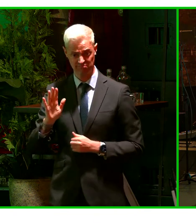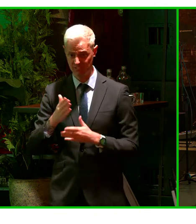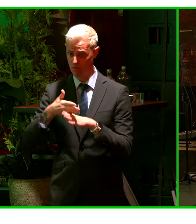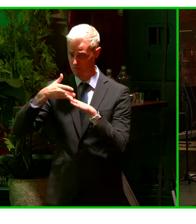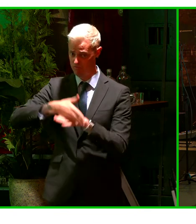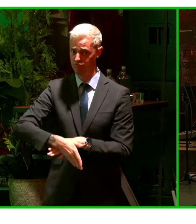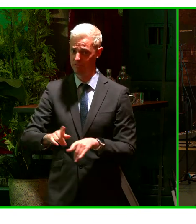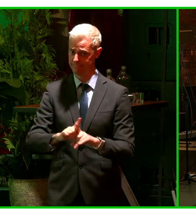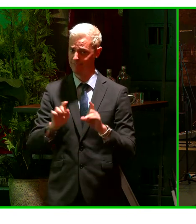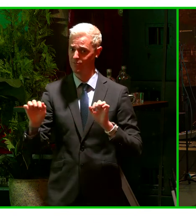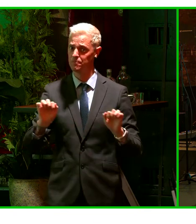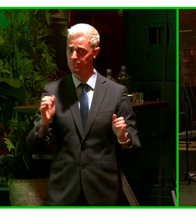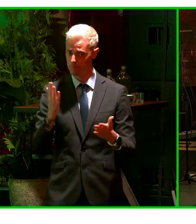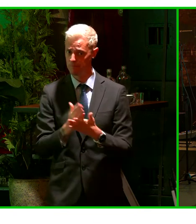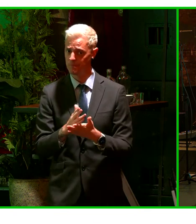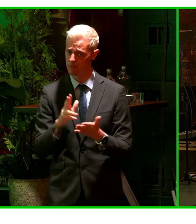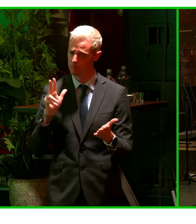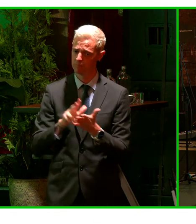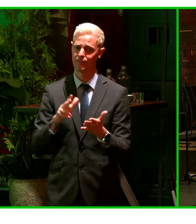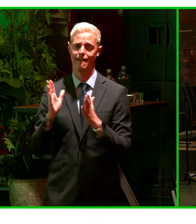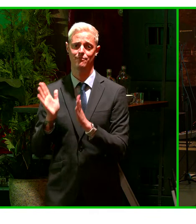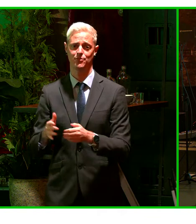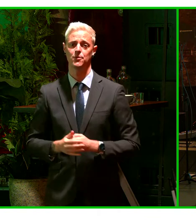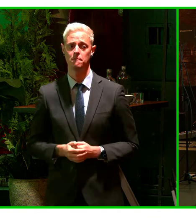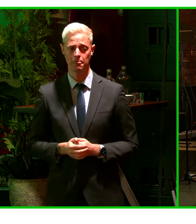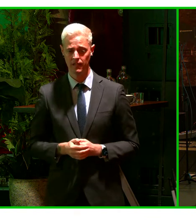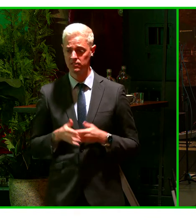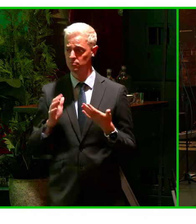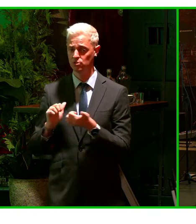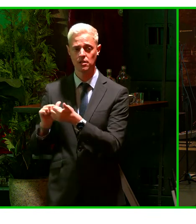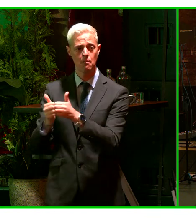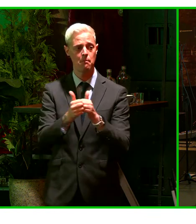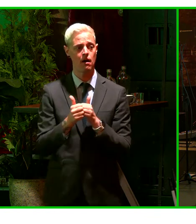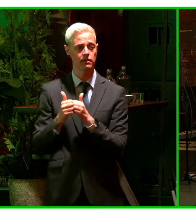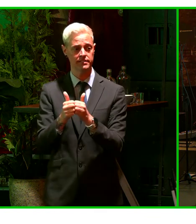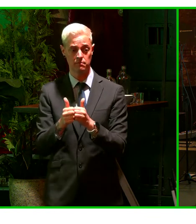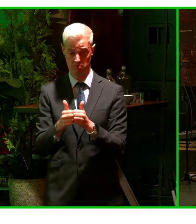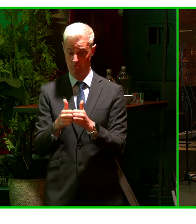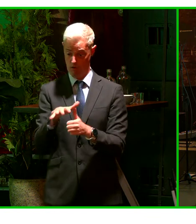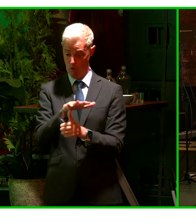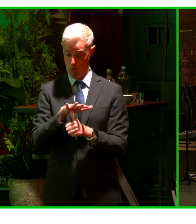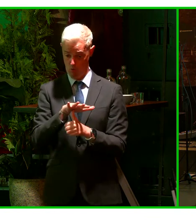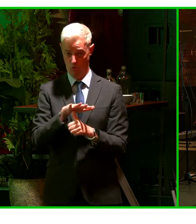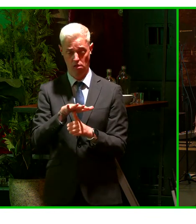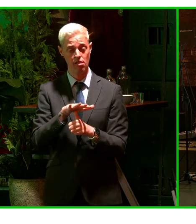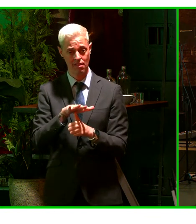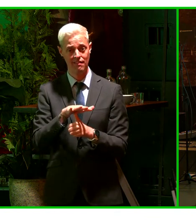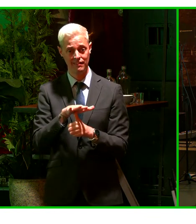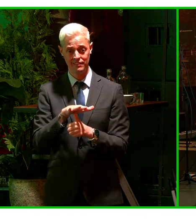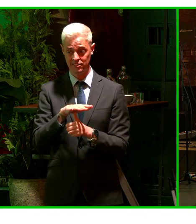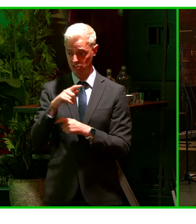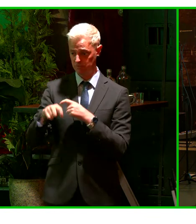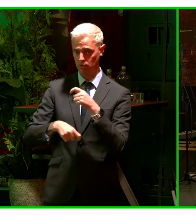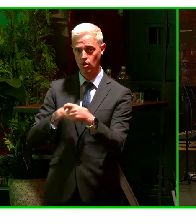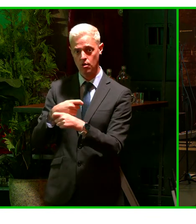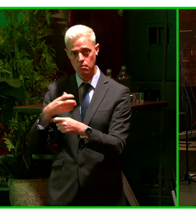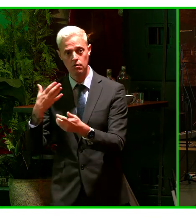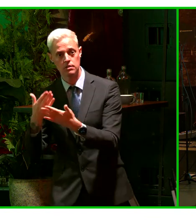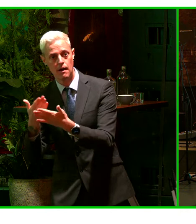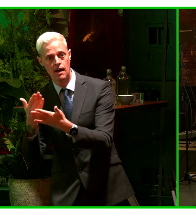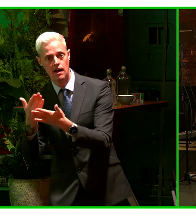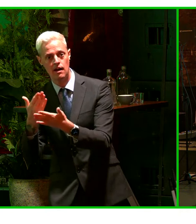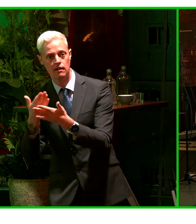there. So we really need to work as a partnership at a local level to create the demand so that the businesses can see